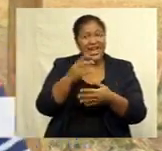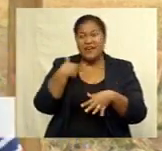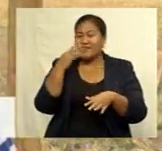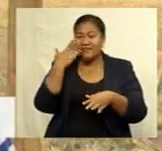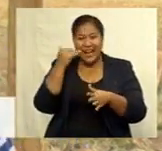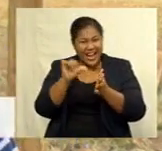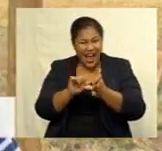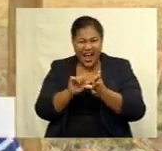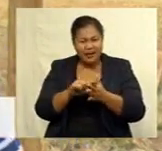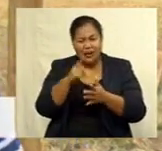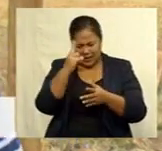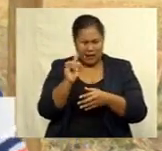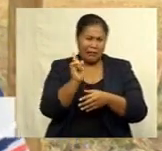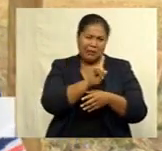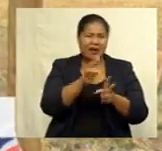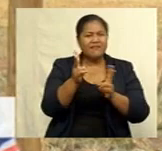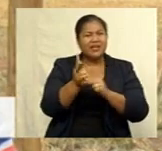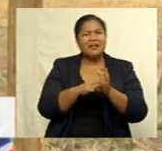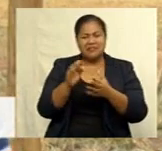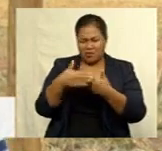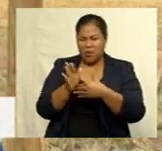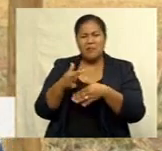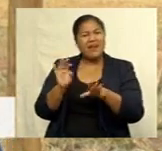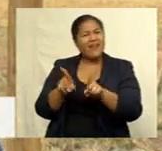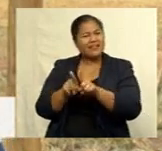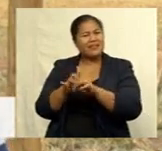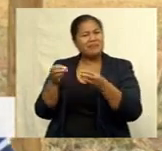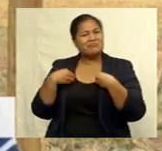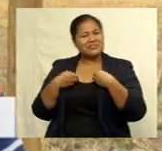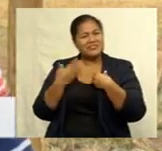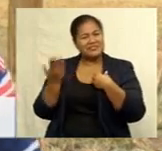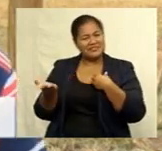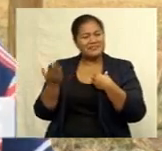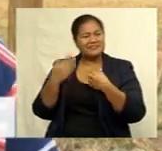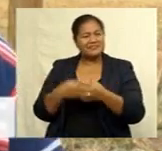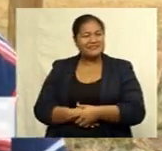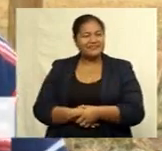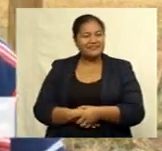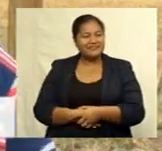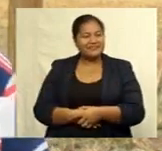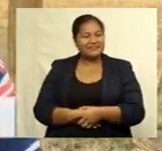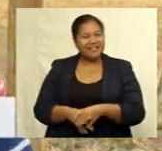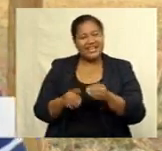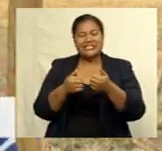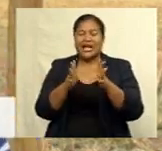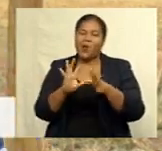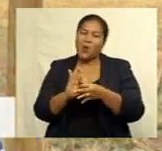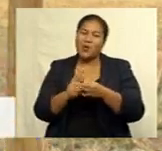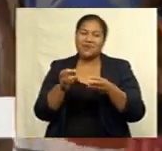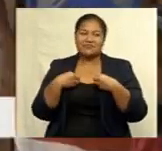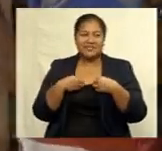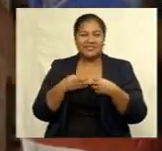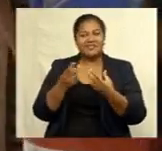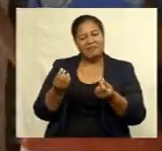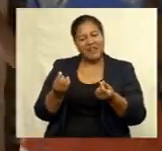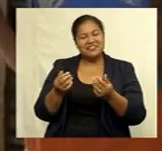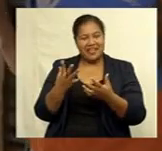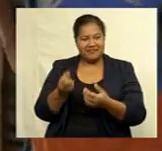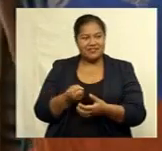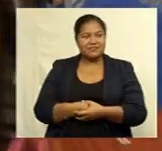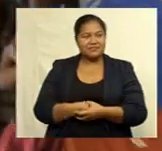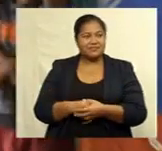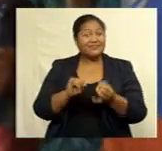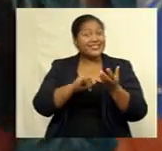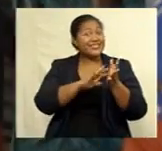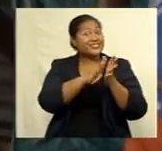their own village and open like this. They can open like this and start their business and money. Shamir believes